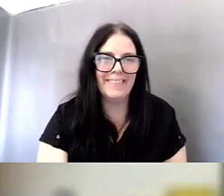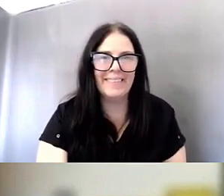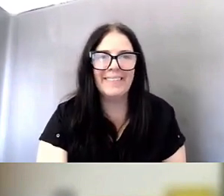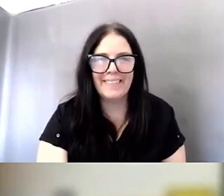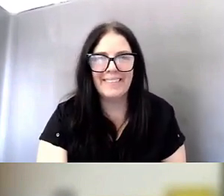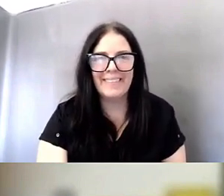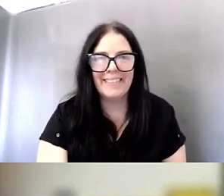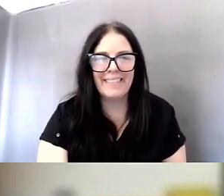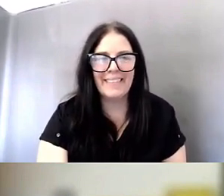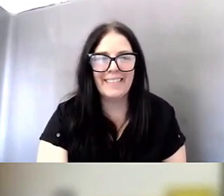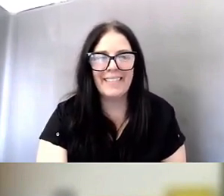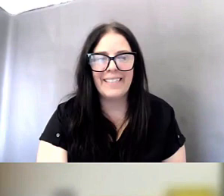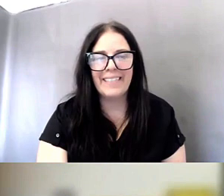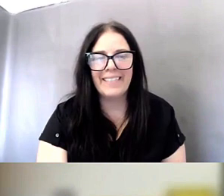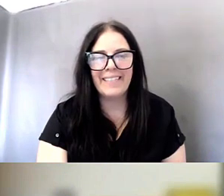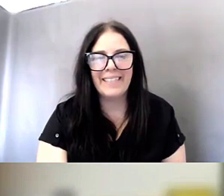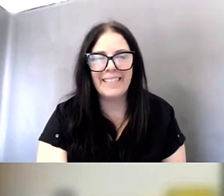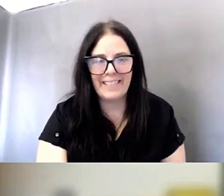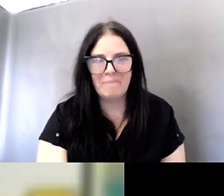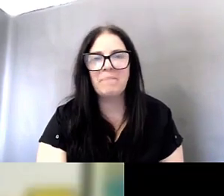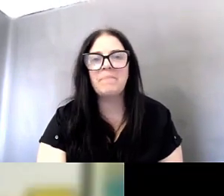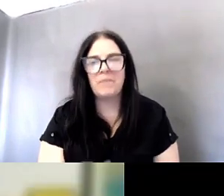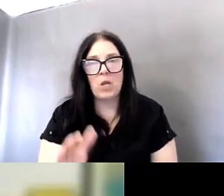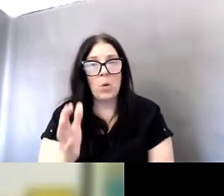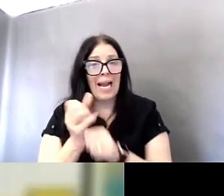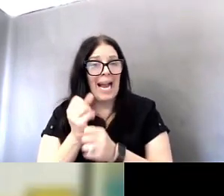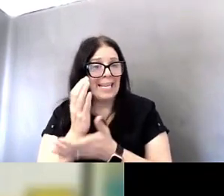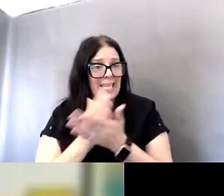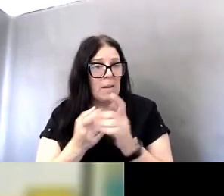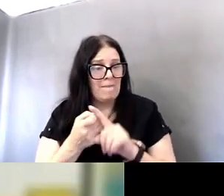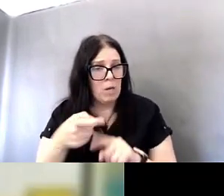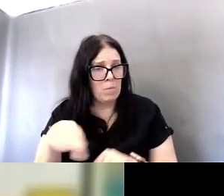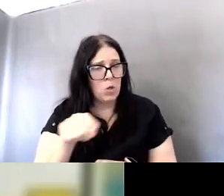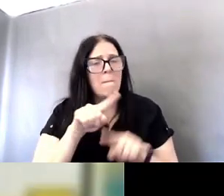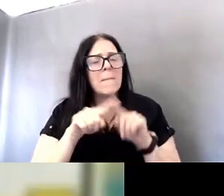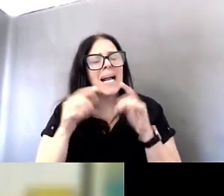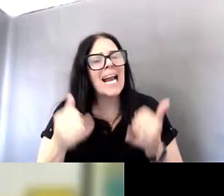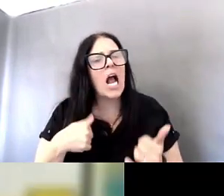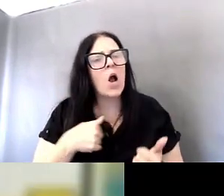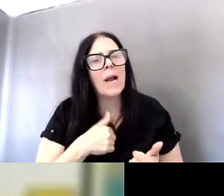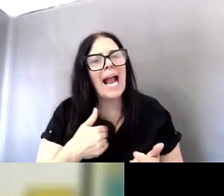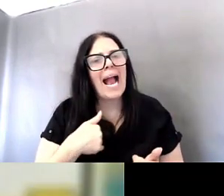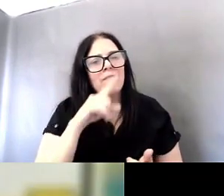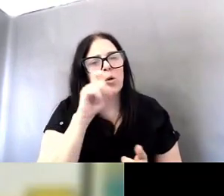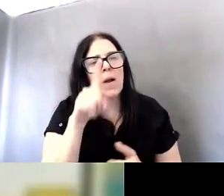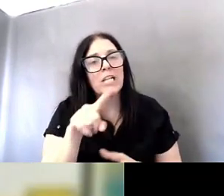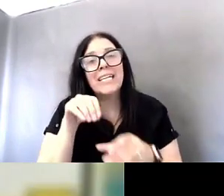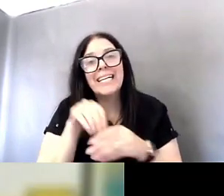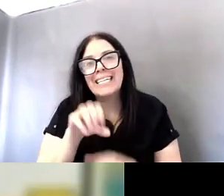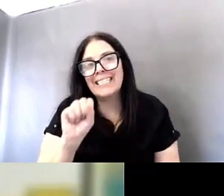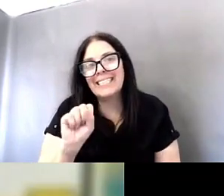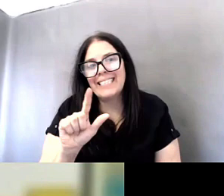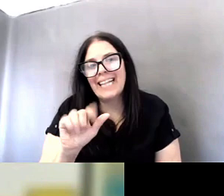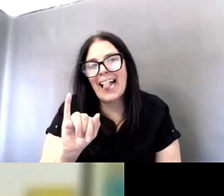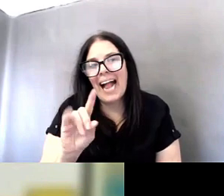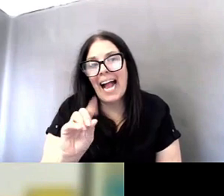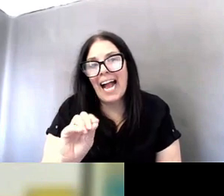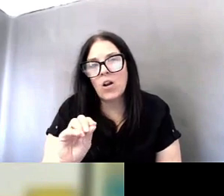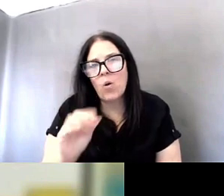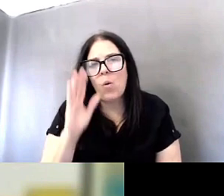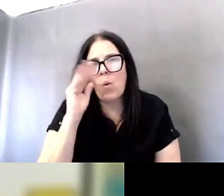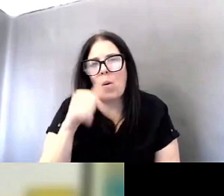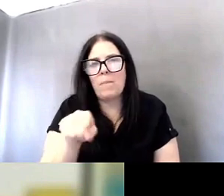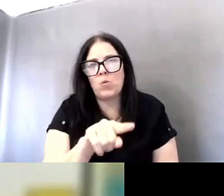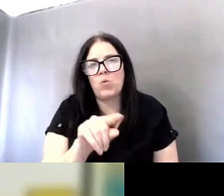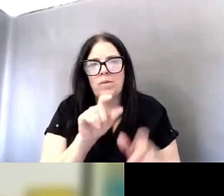Okay, so we got some feedback from you, but there's a question we have through Slido that we hope will help us